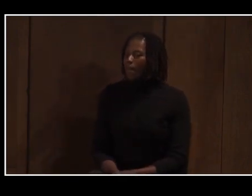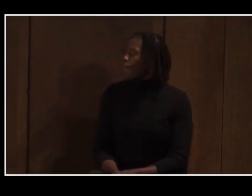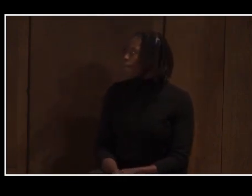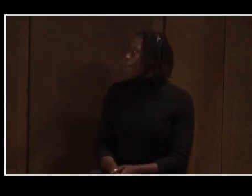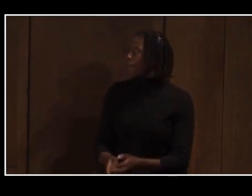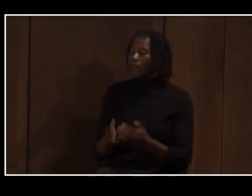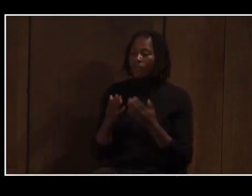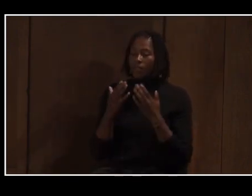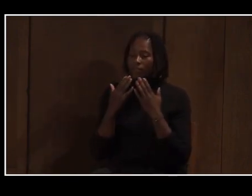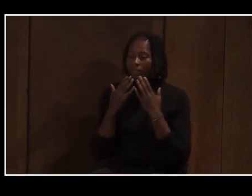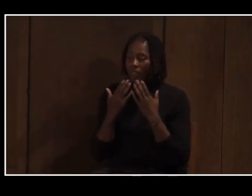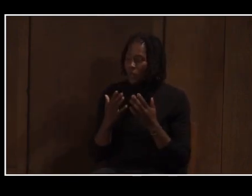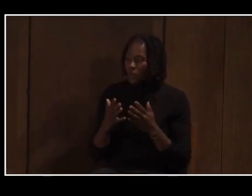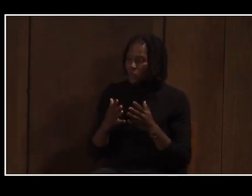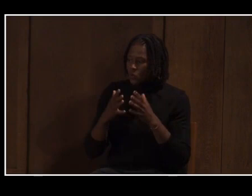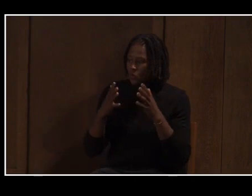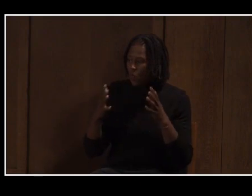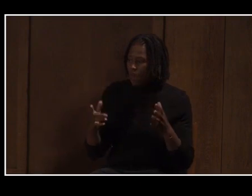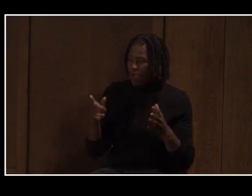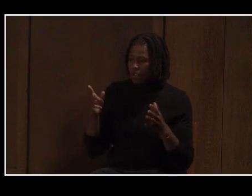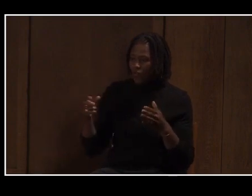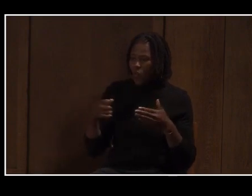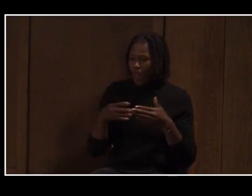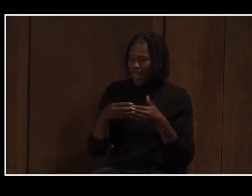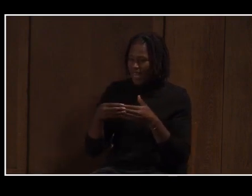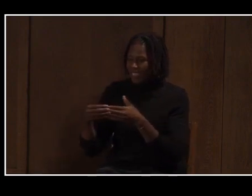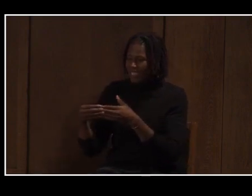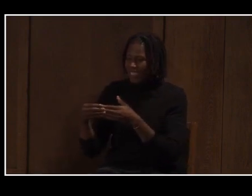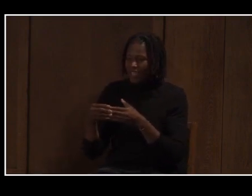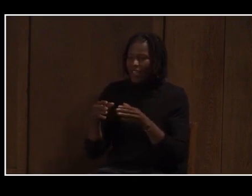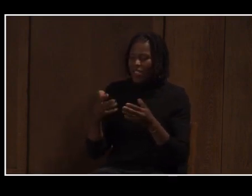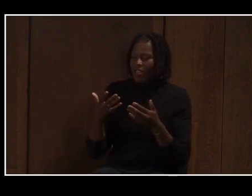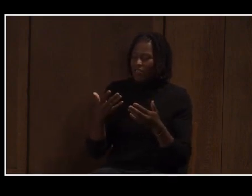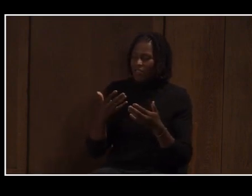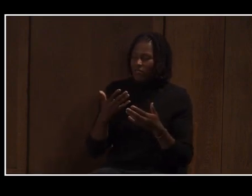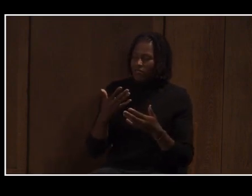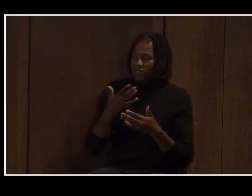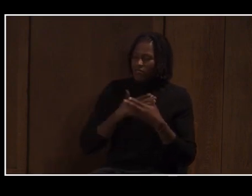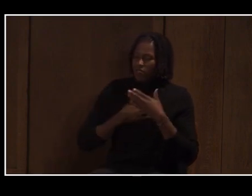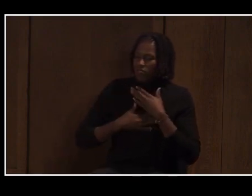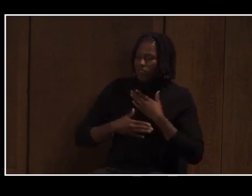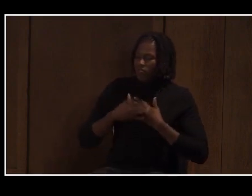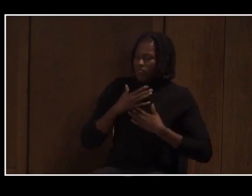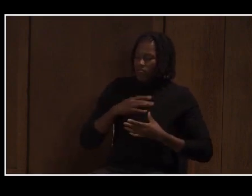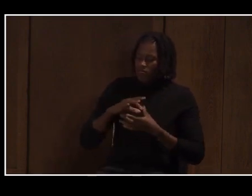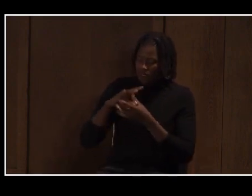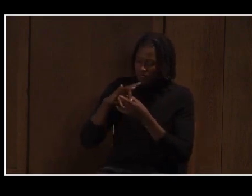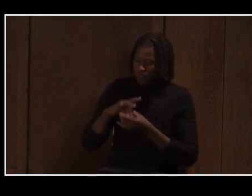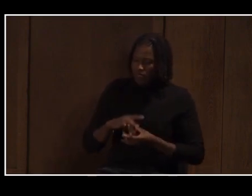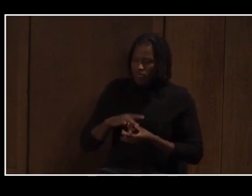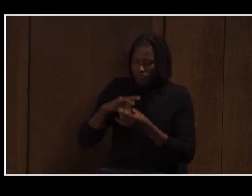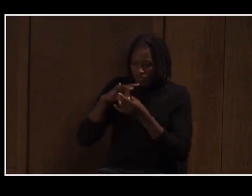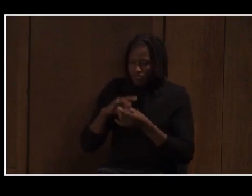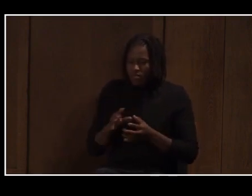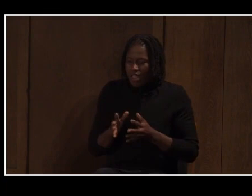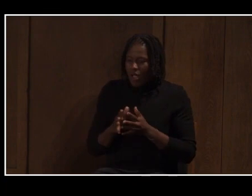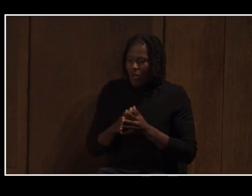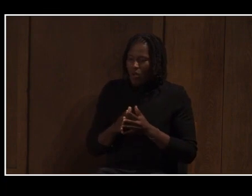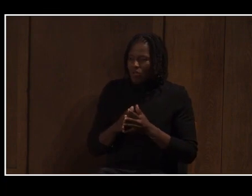Thank you so much, Eva. That was beautiful. I feel very calm, settled. The perfect way to start us